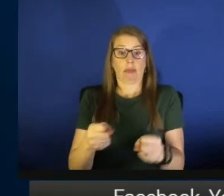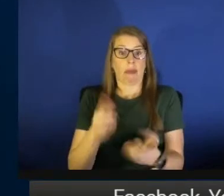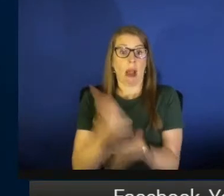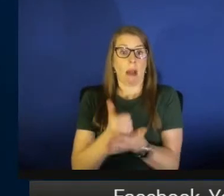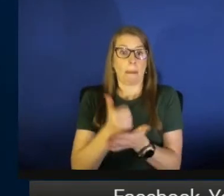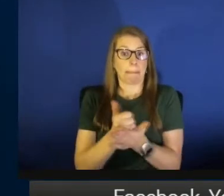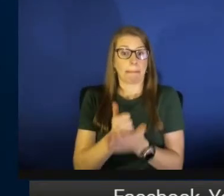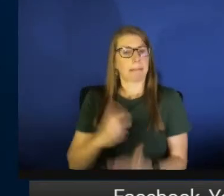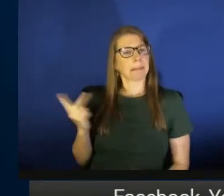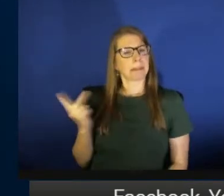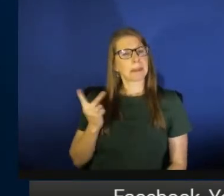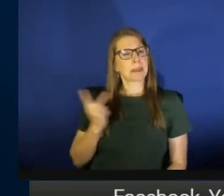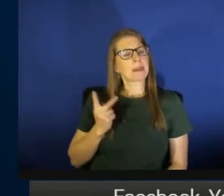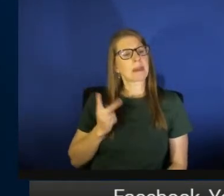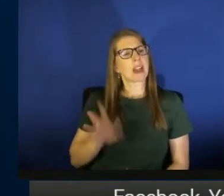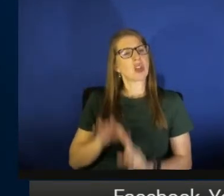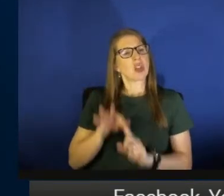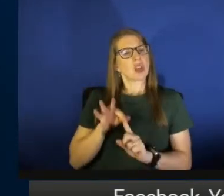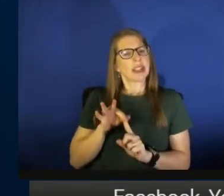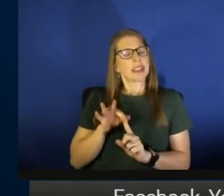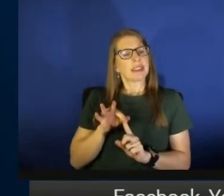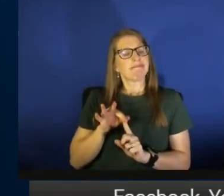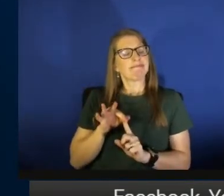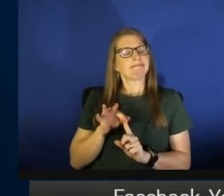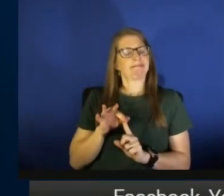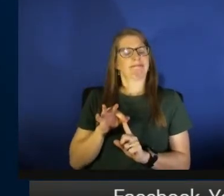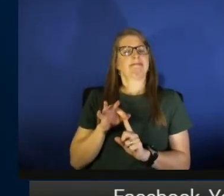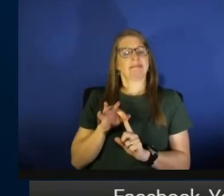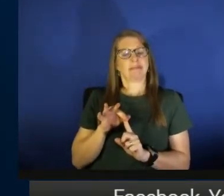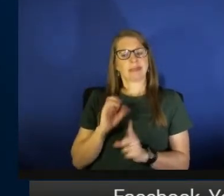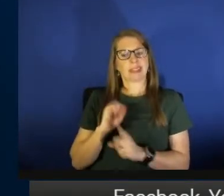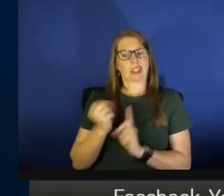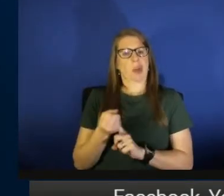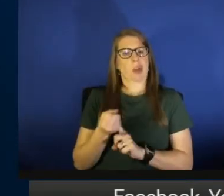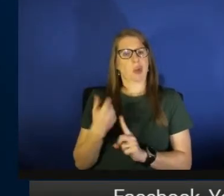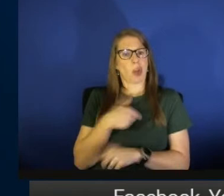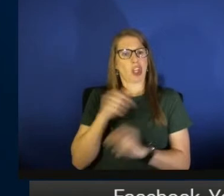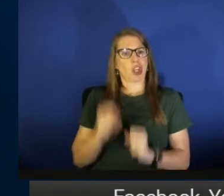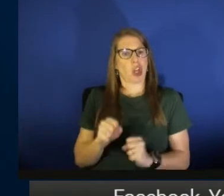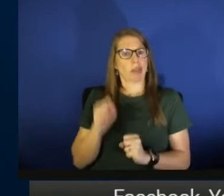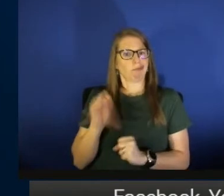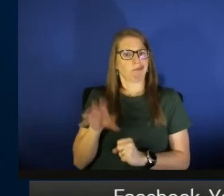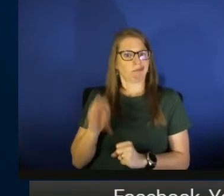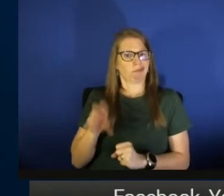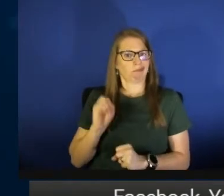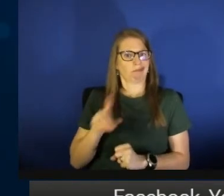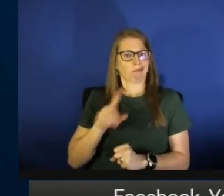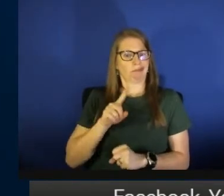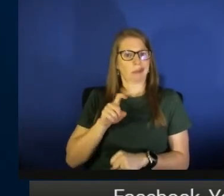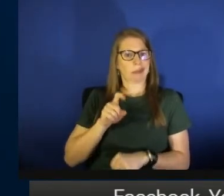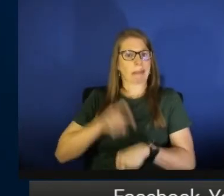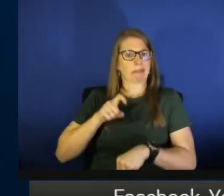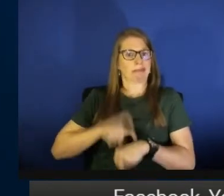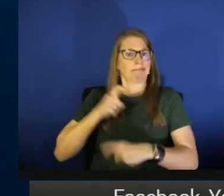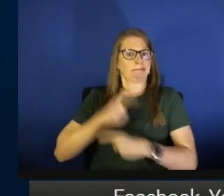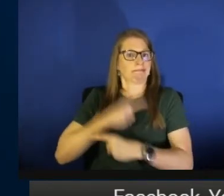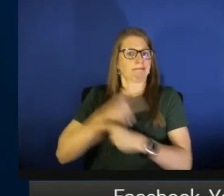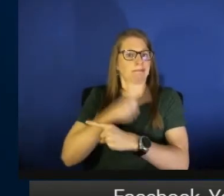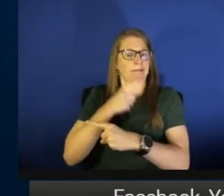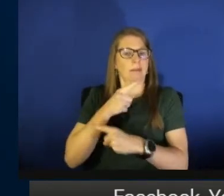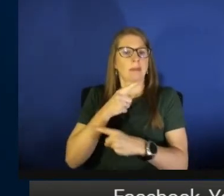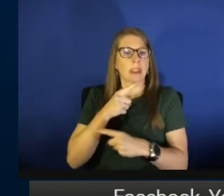able to kind of off the cuff tell all of those stories in real time when all of the deaths were happening, and